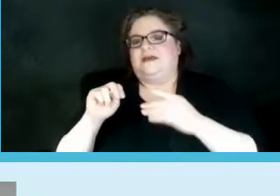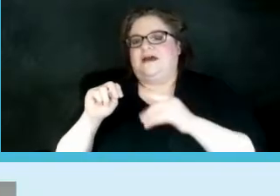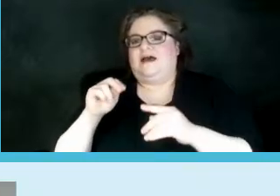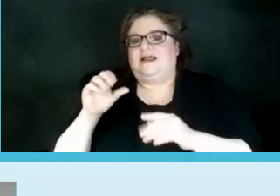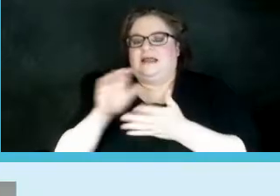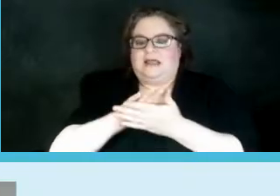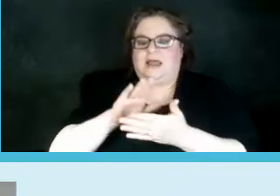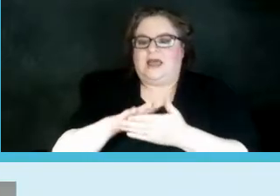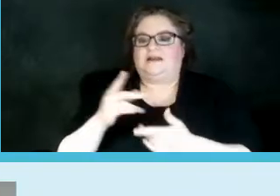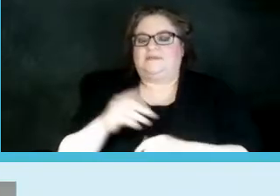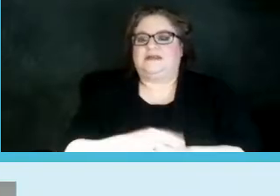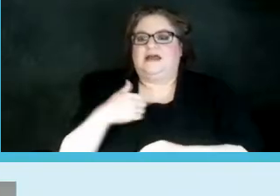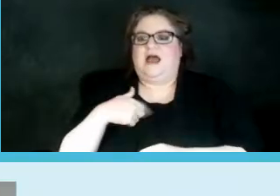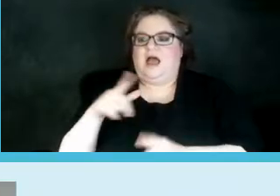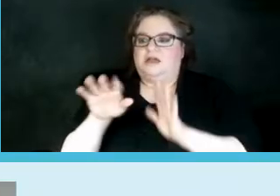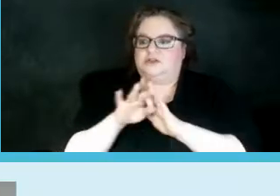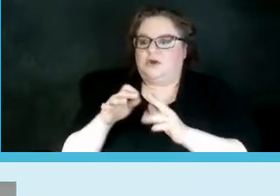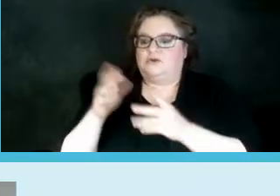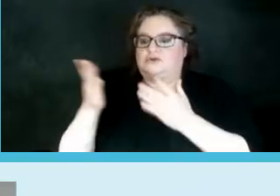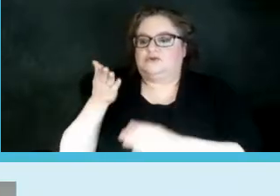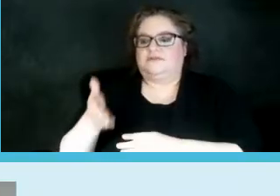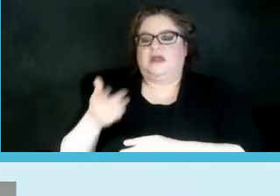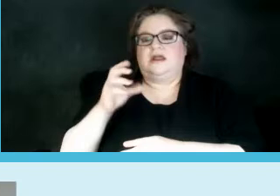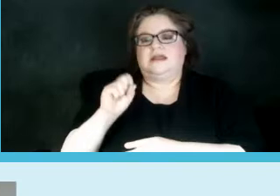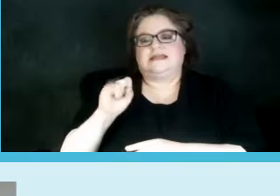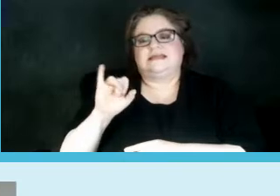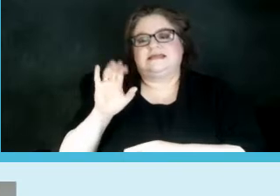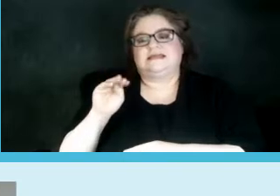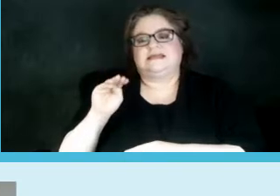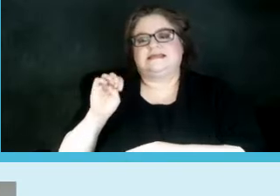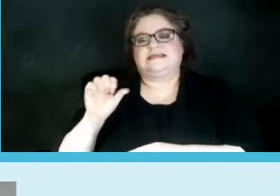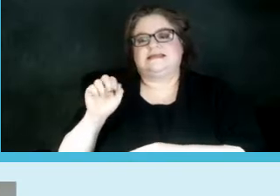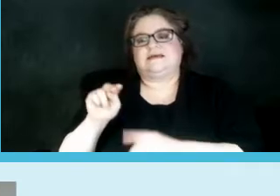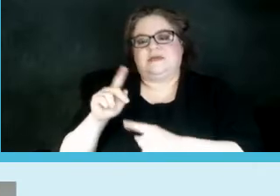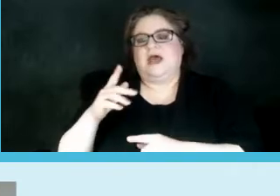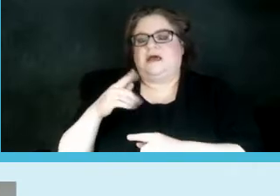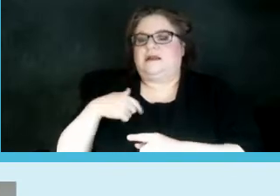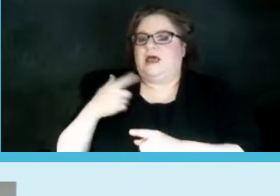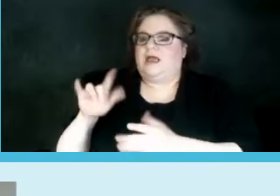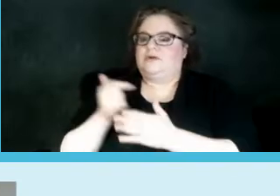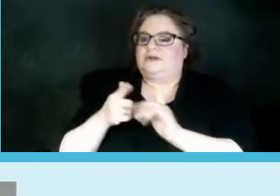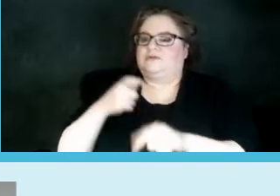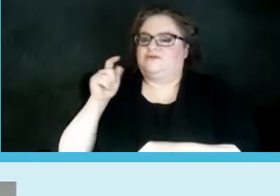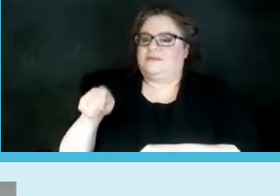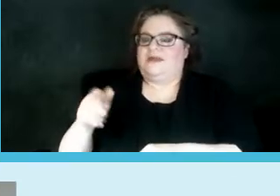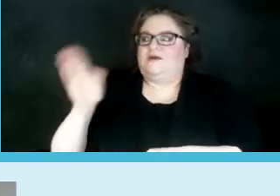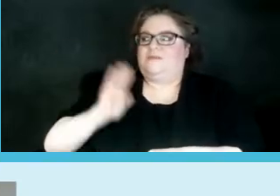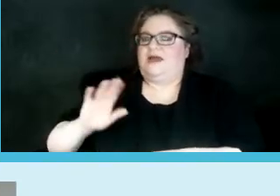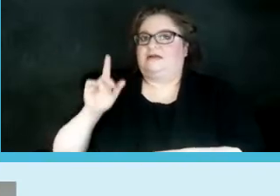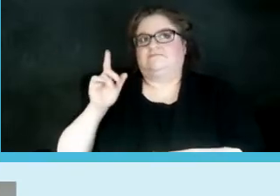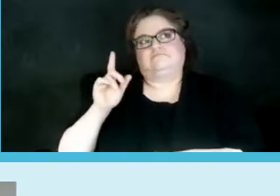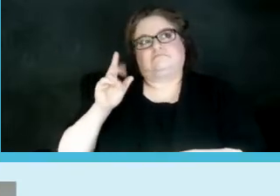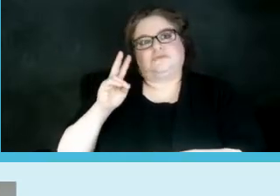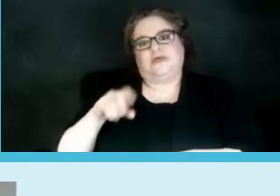Elementary. I chose to serve there. One, Simeon is my alma mater, is where I graduated from back in